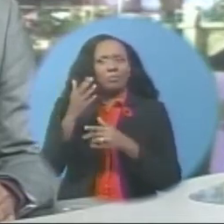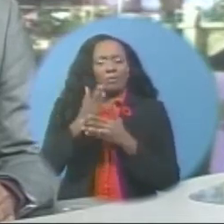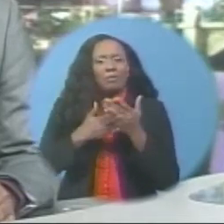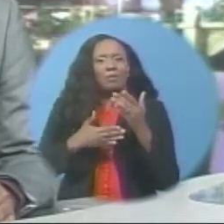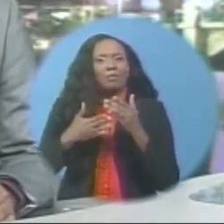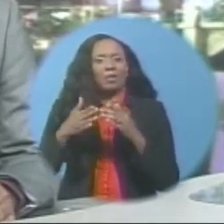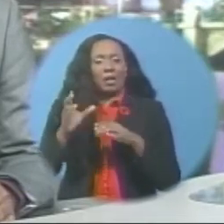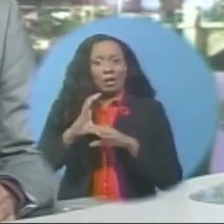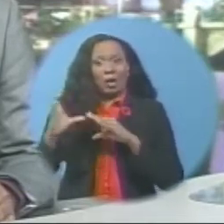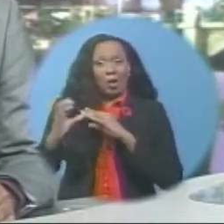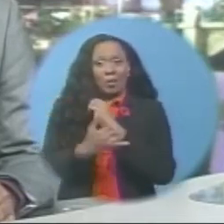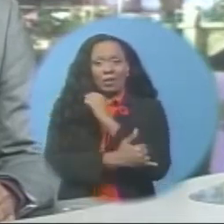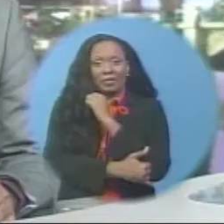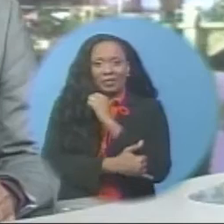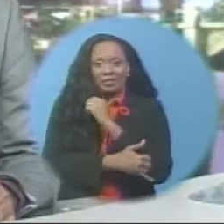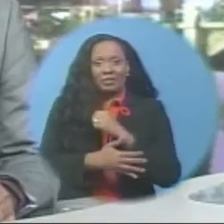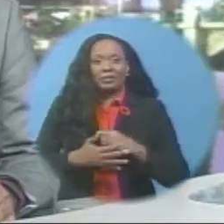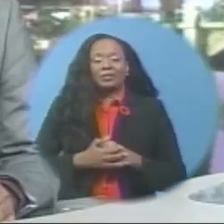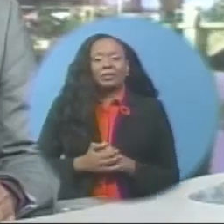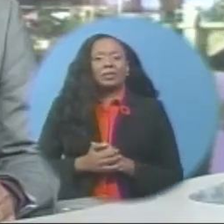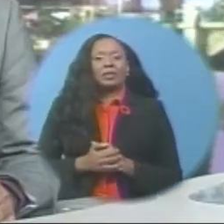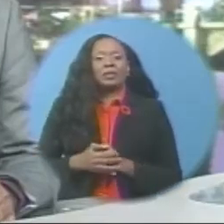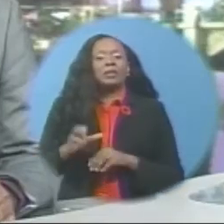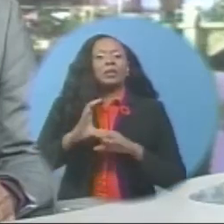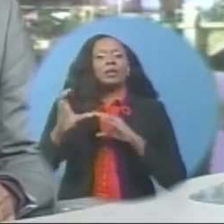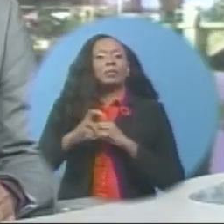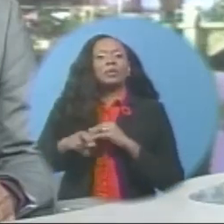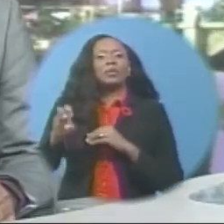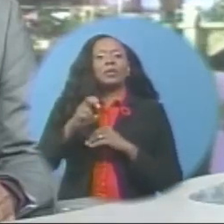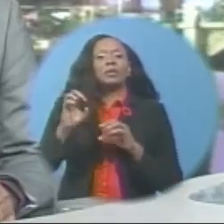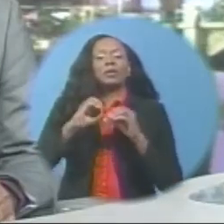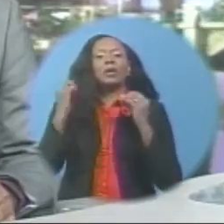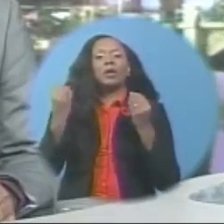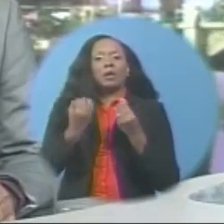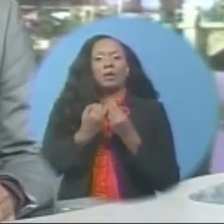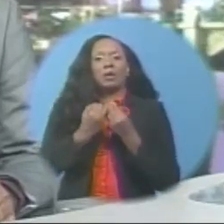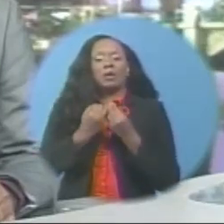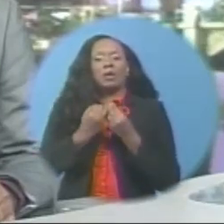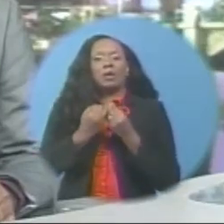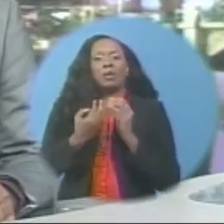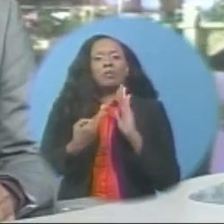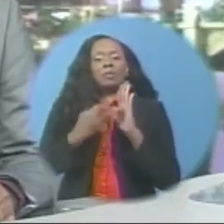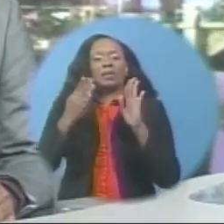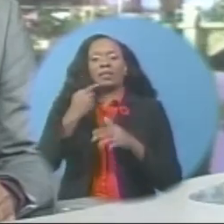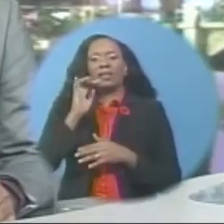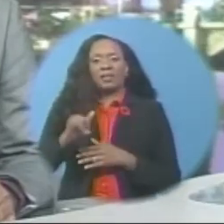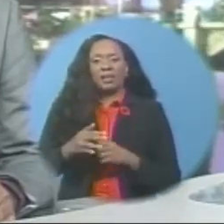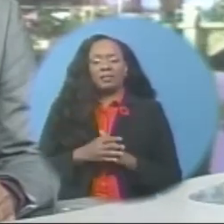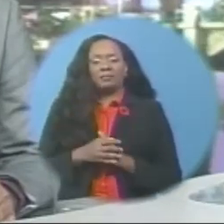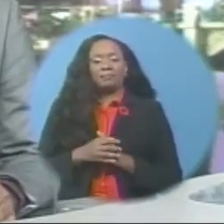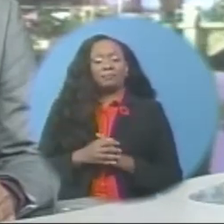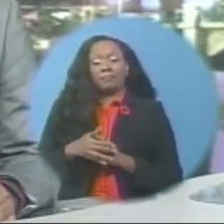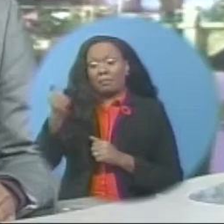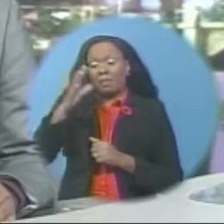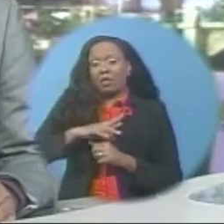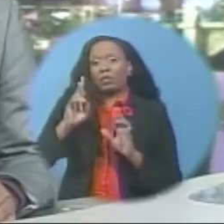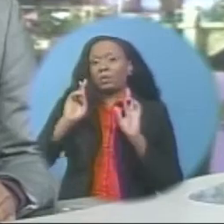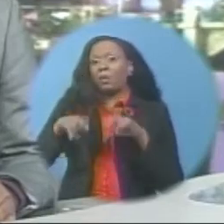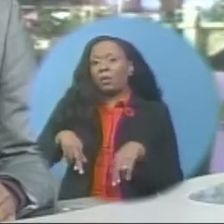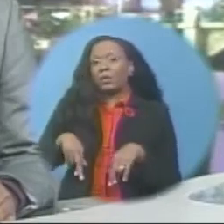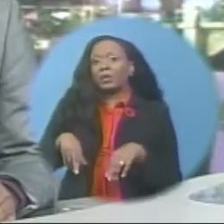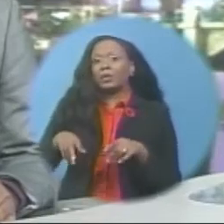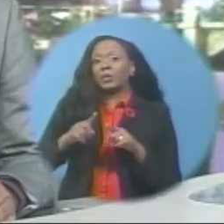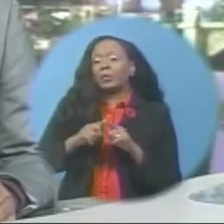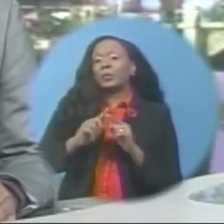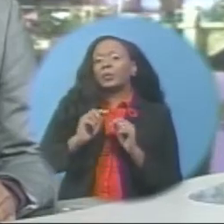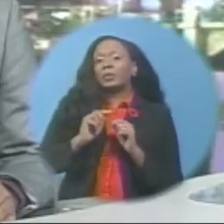Tourism Organization, Hugh Riley. He was responding to a question from CNN's Richard Quest during the ongoing world travel market.